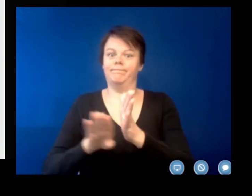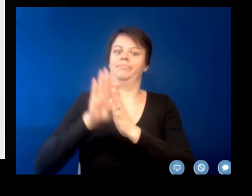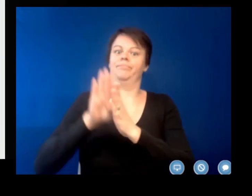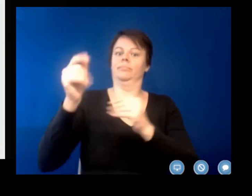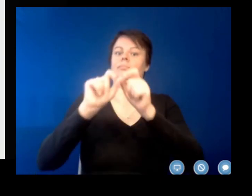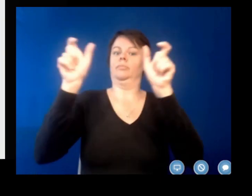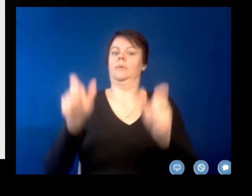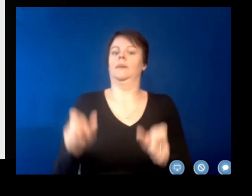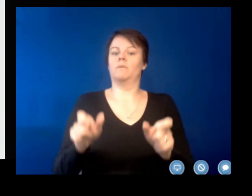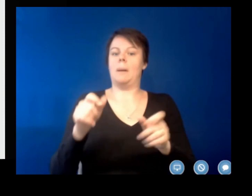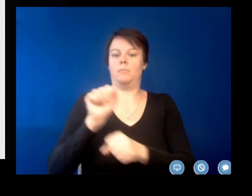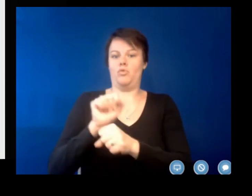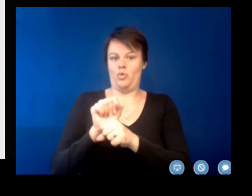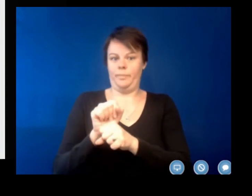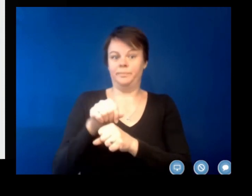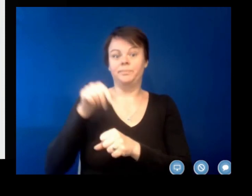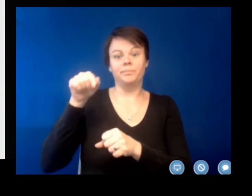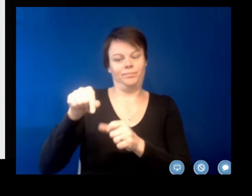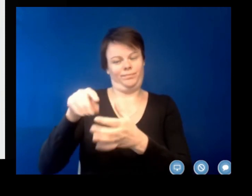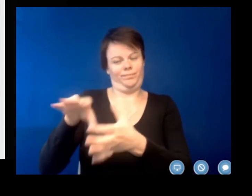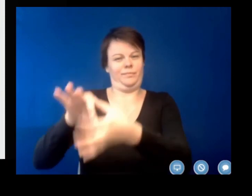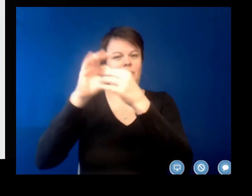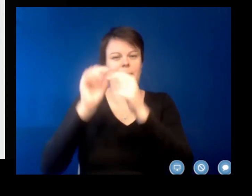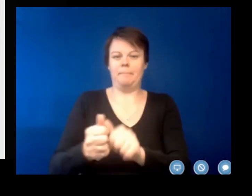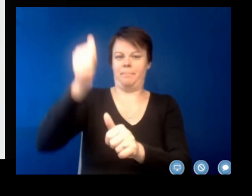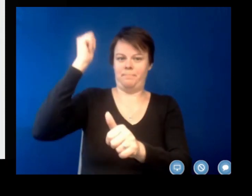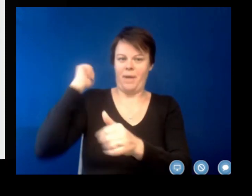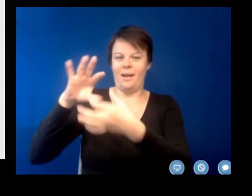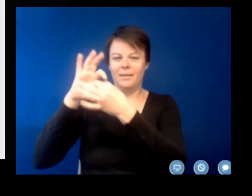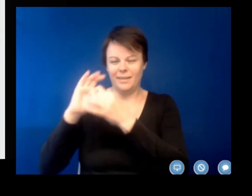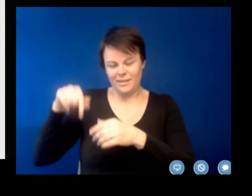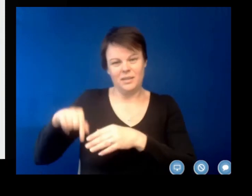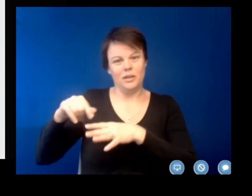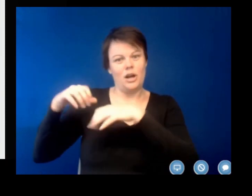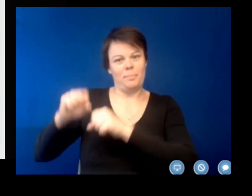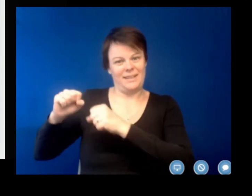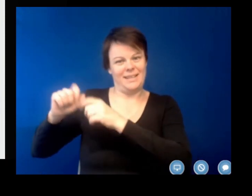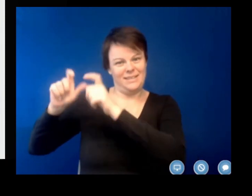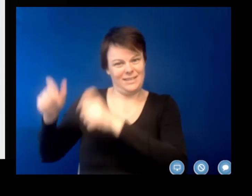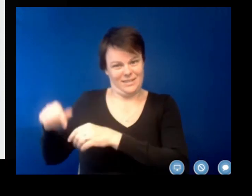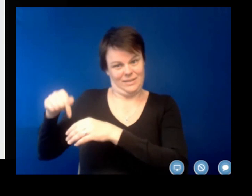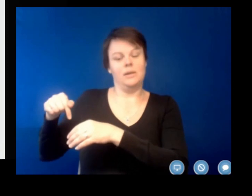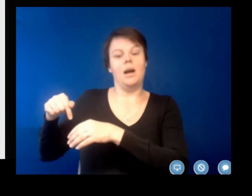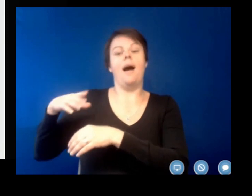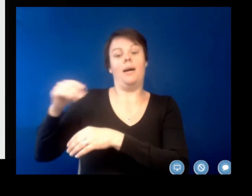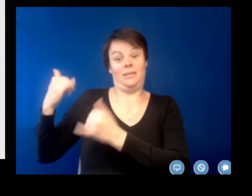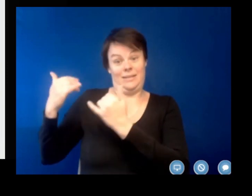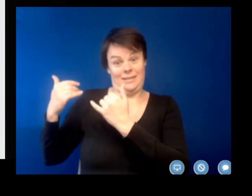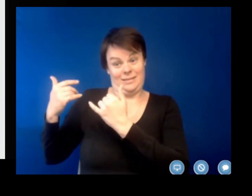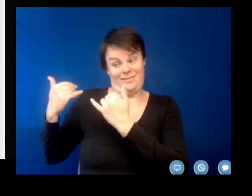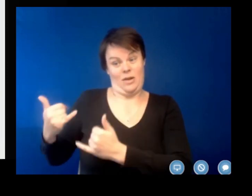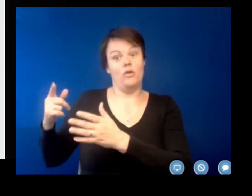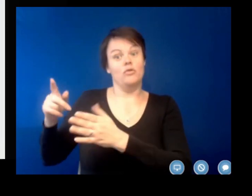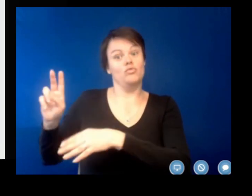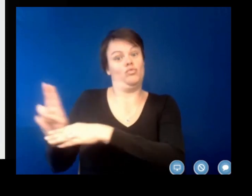normative competence, strategic competence, interpersonal and intercultural competence.